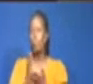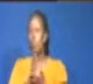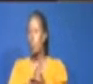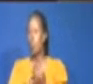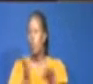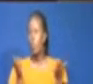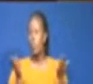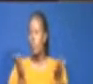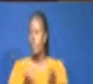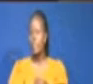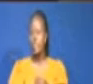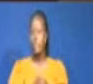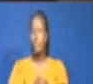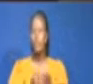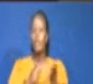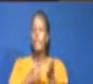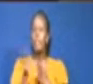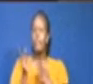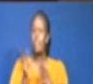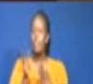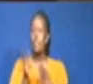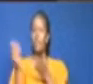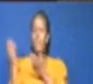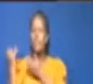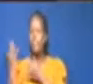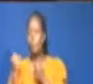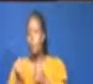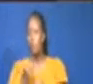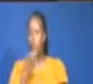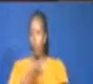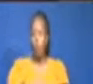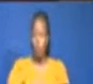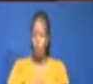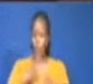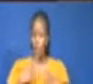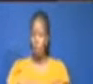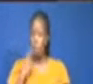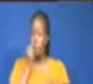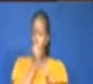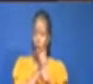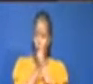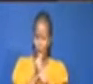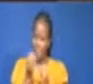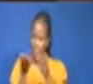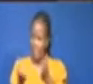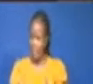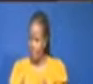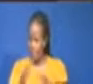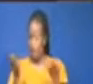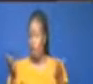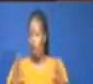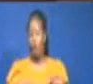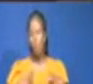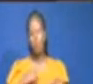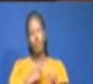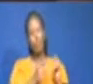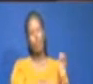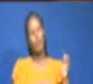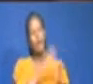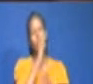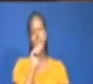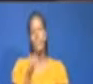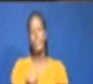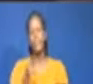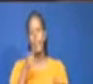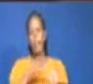was the sale supposed to be only for the people working for CCK, or for people from outside could participate? Was